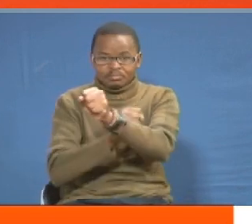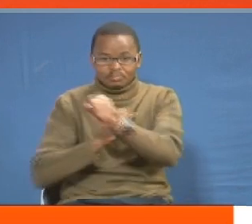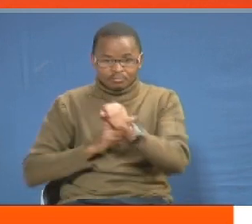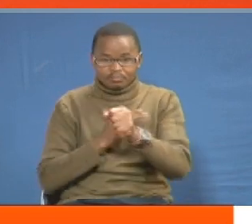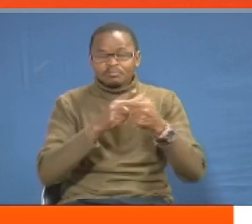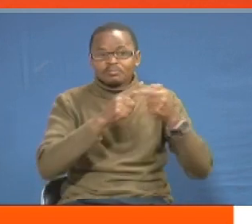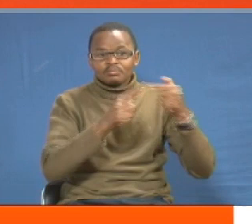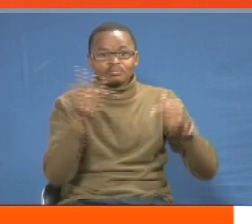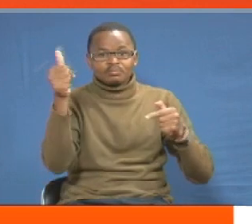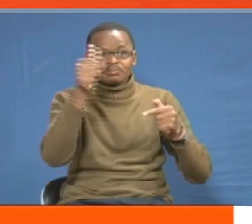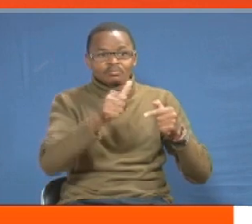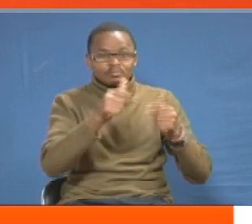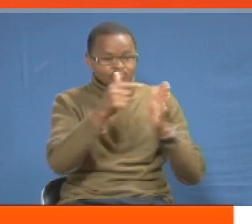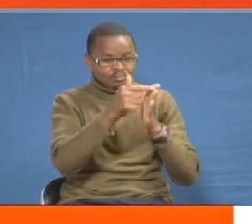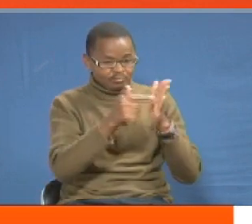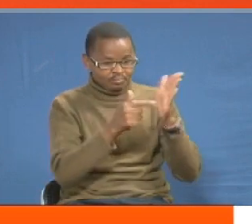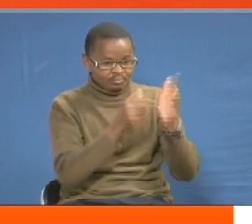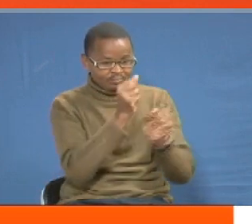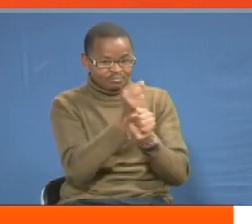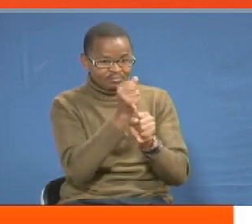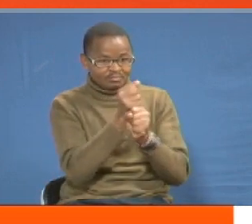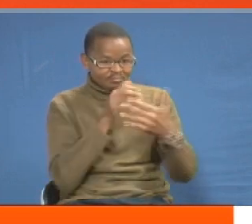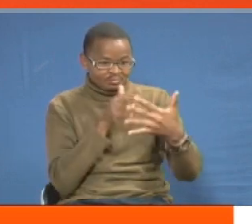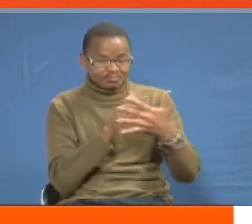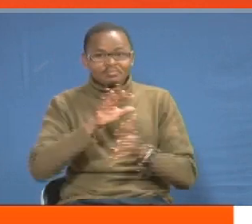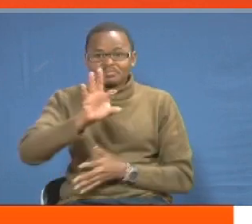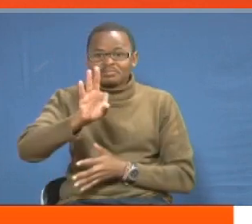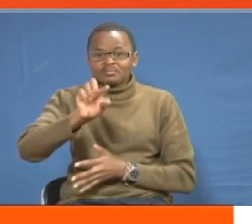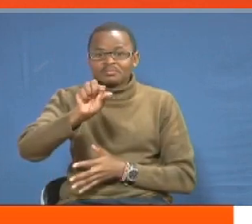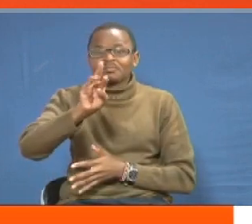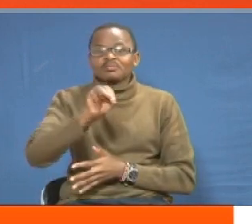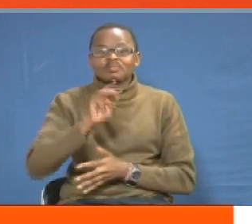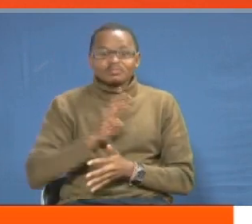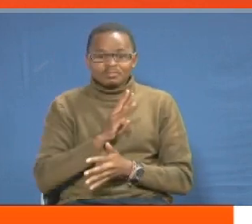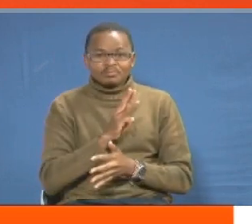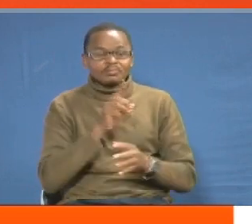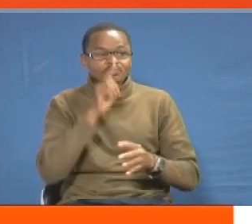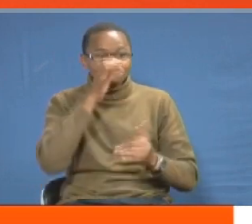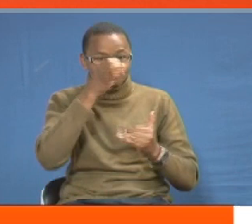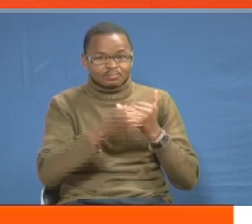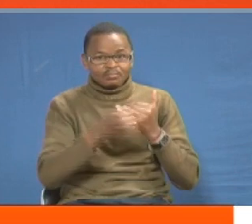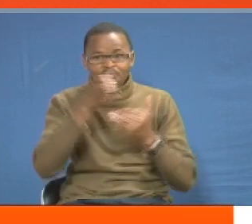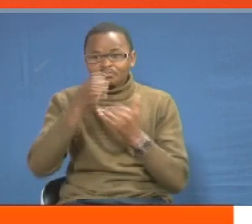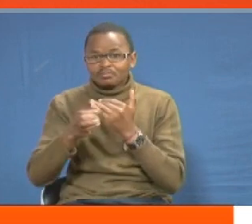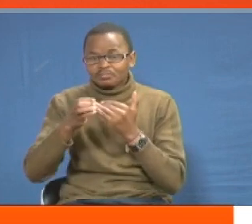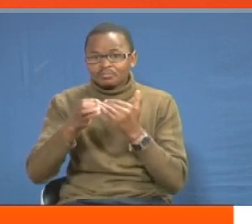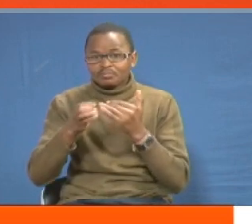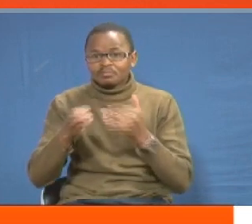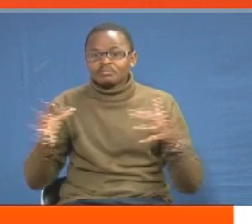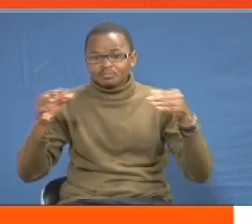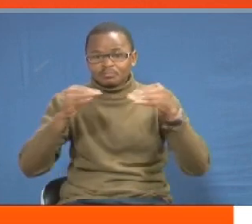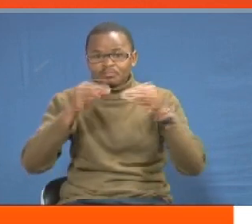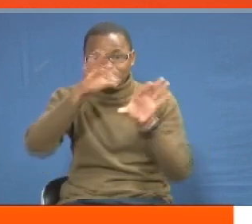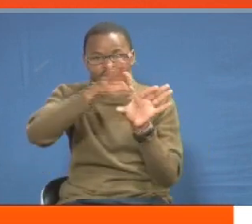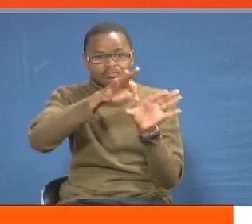us, but any statement that they make against FGM will actually be